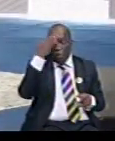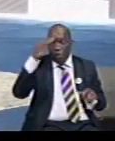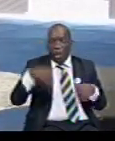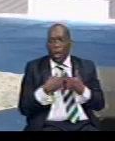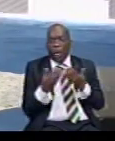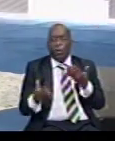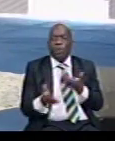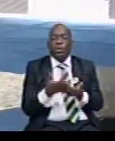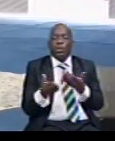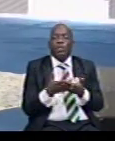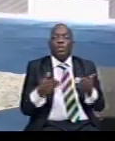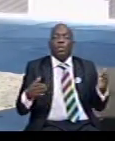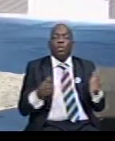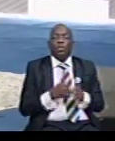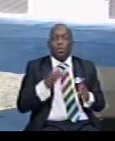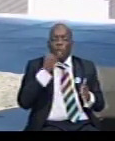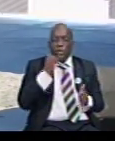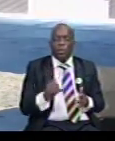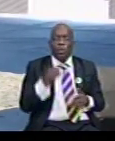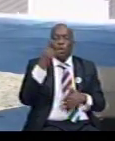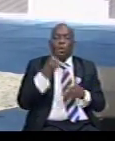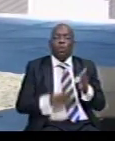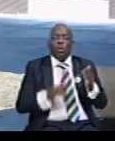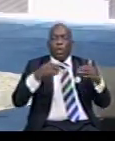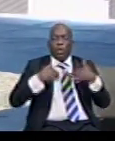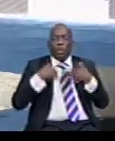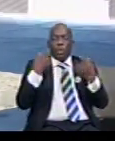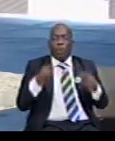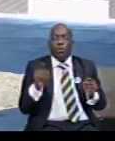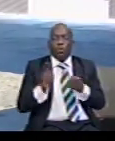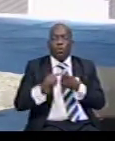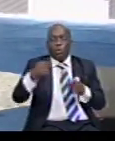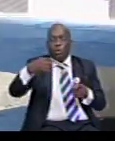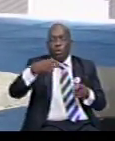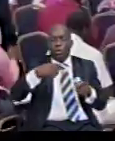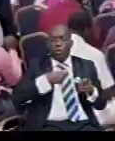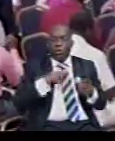that what has happened to me will happen to you.